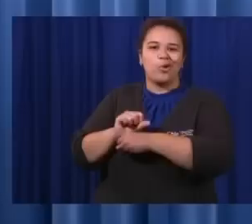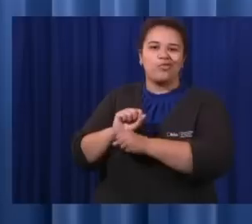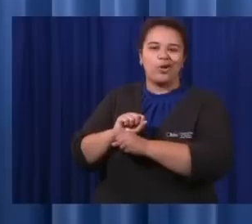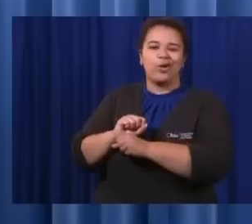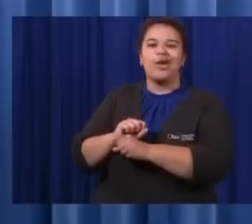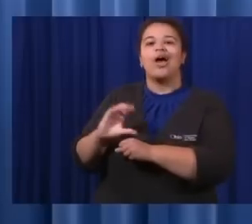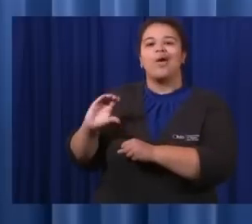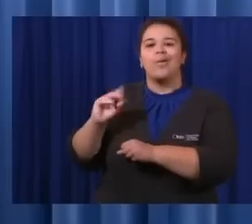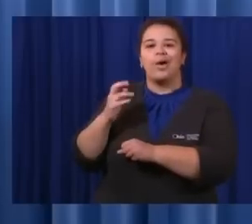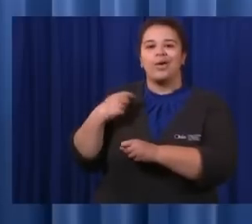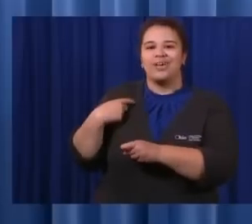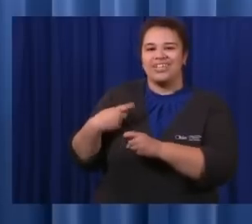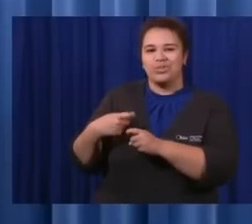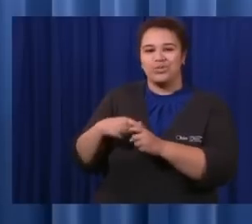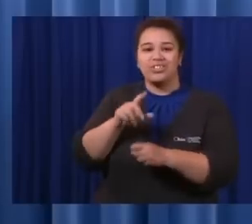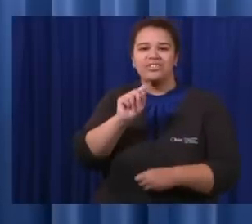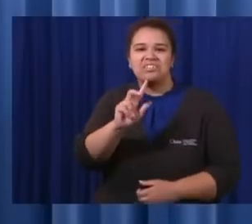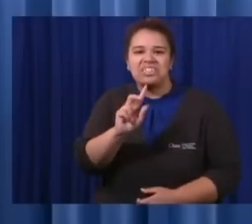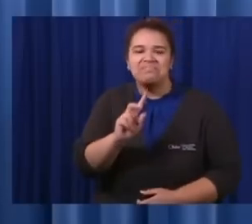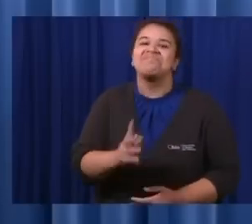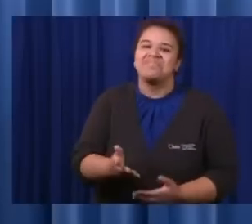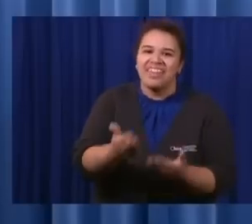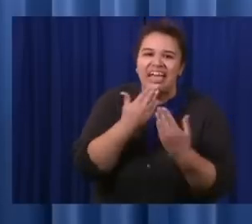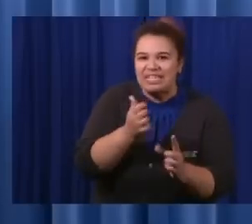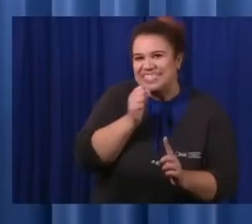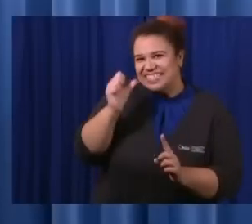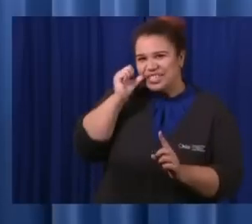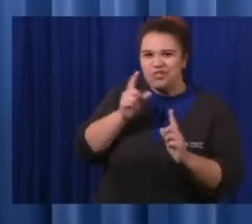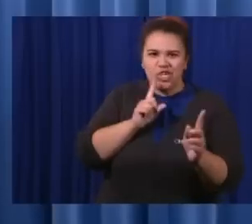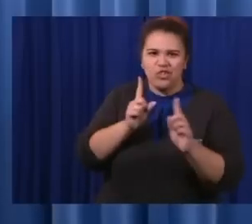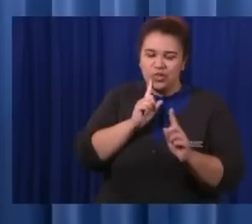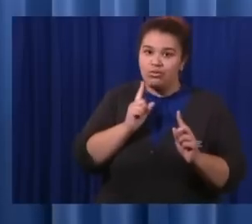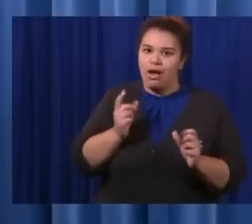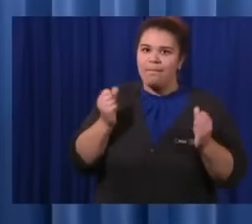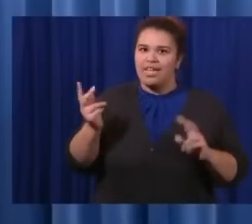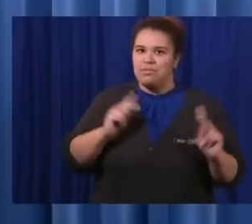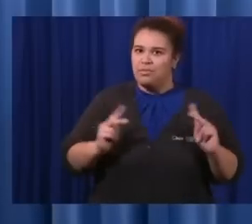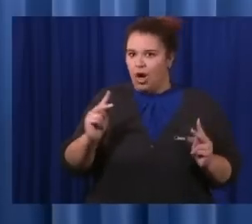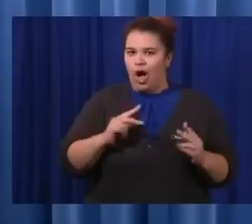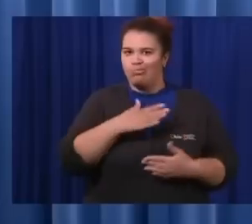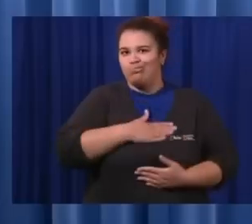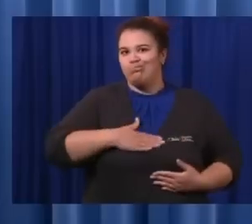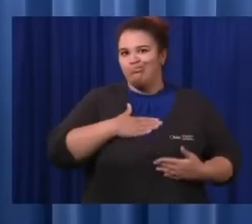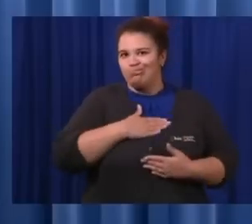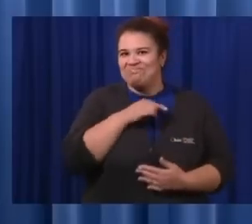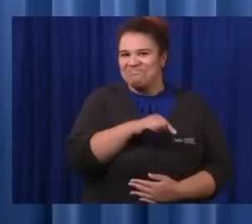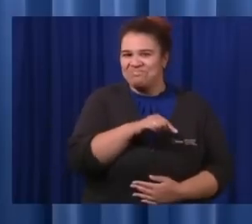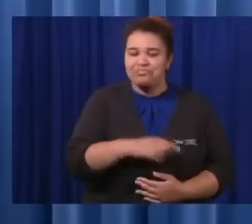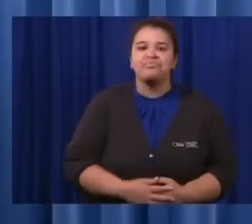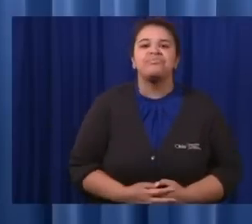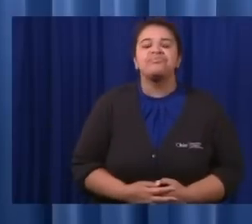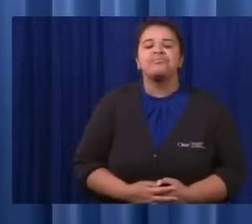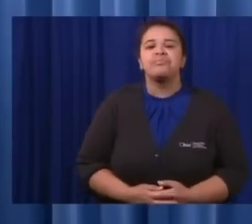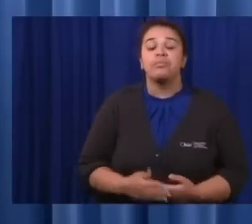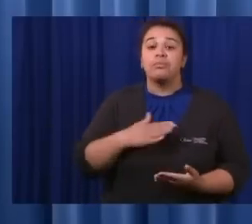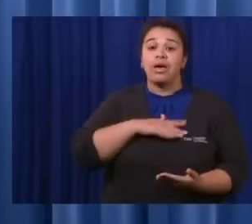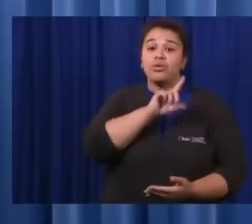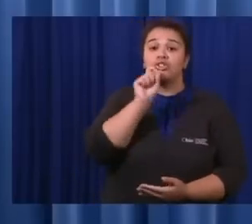nice responses from it, so appreciate it. Governor, this question was about the testimony.